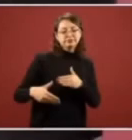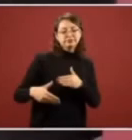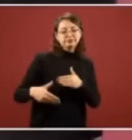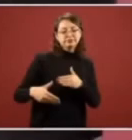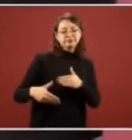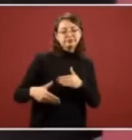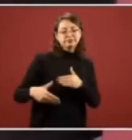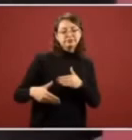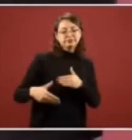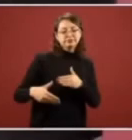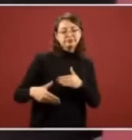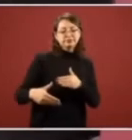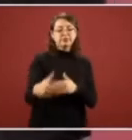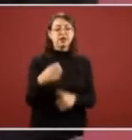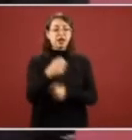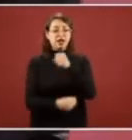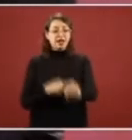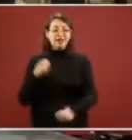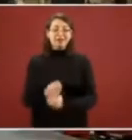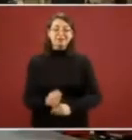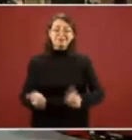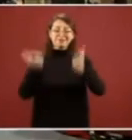this year for all.